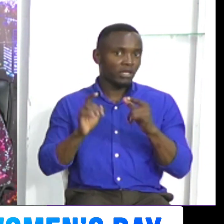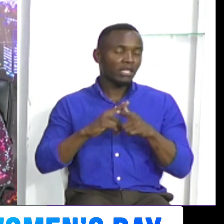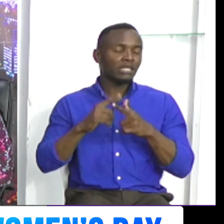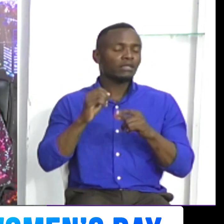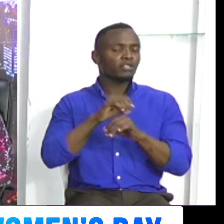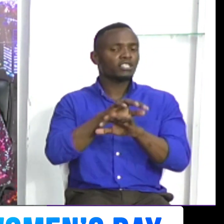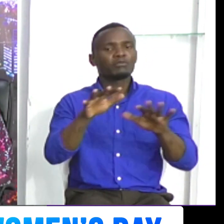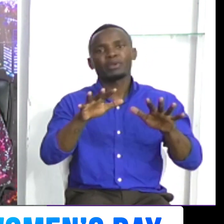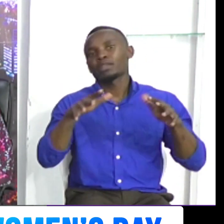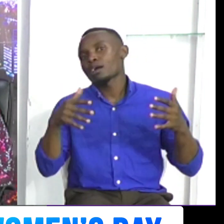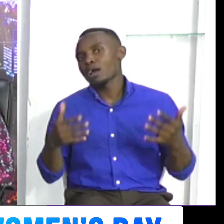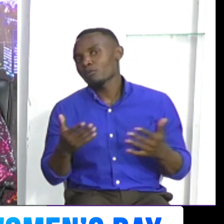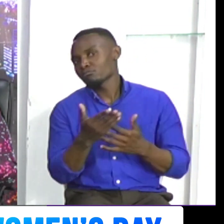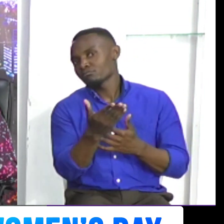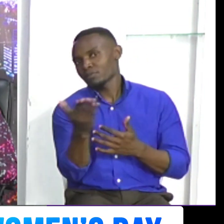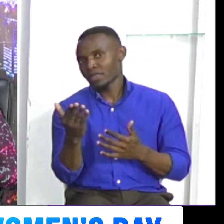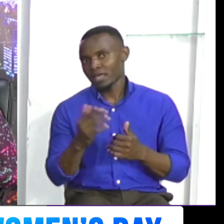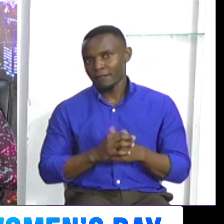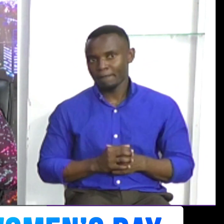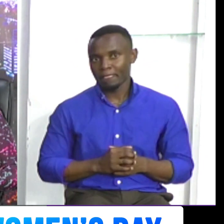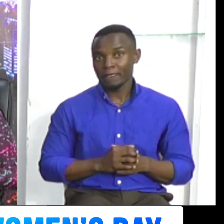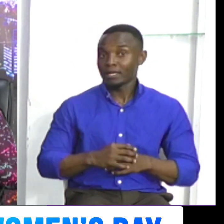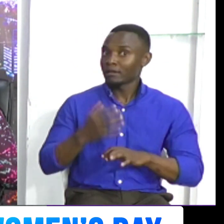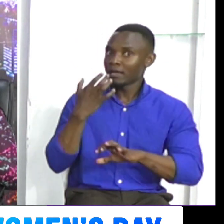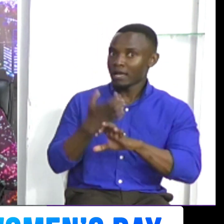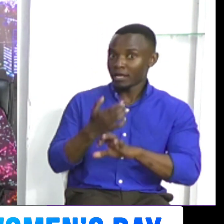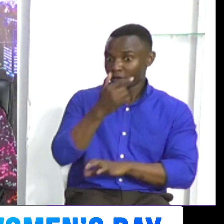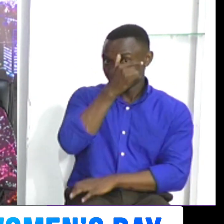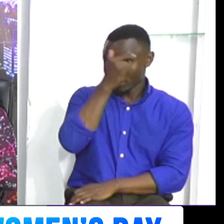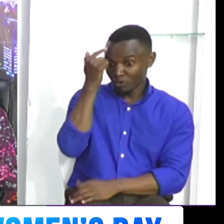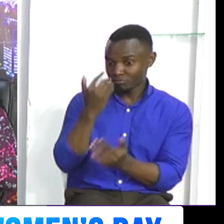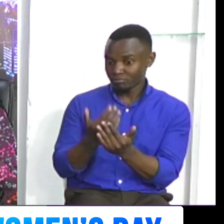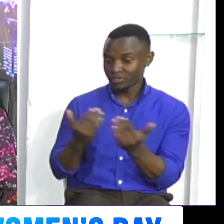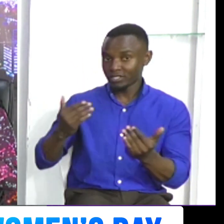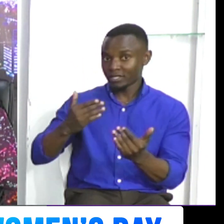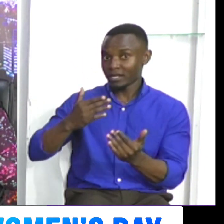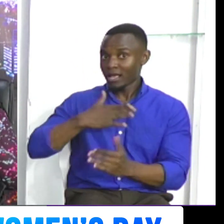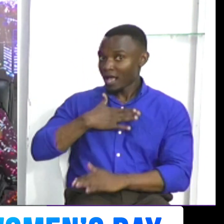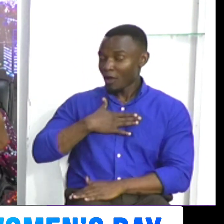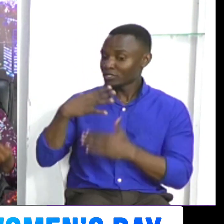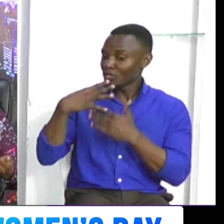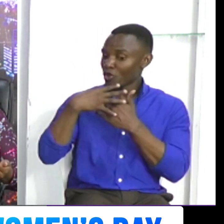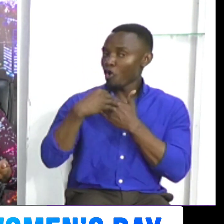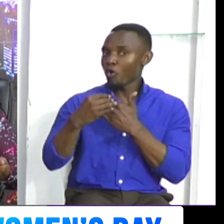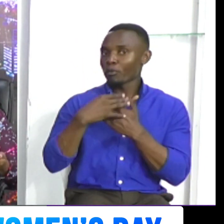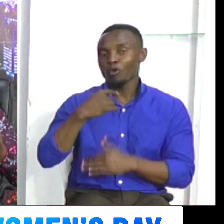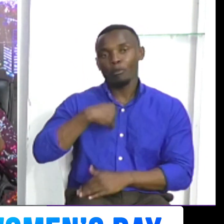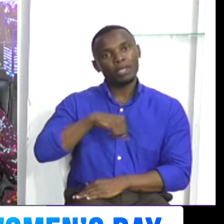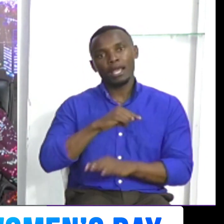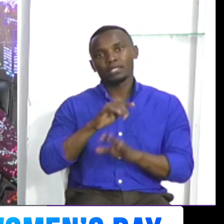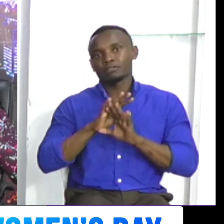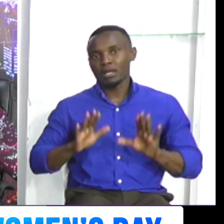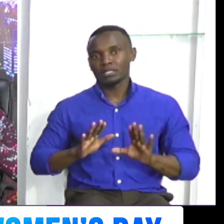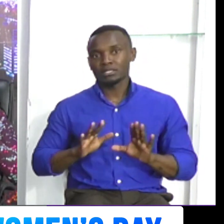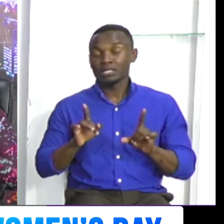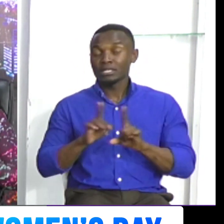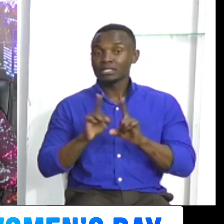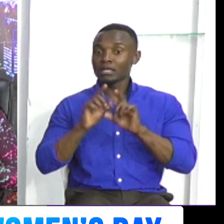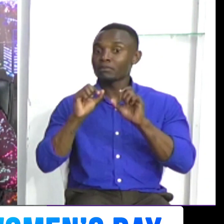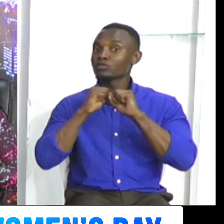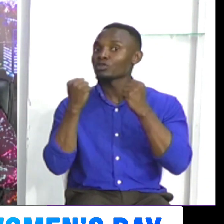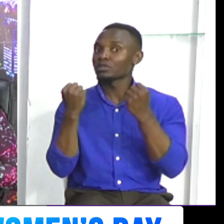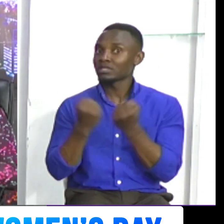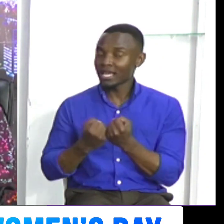there? It won't, because our children are imitators of who we are. Our society imitates who we are, or we build